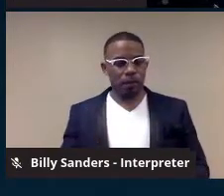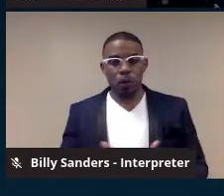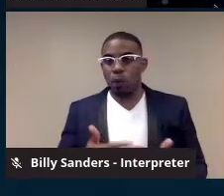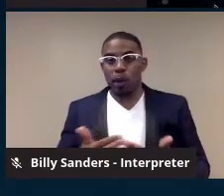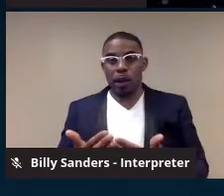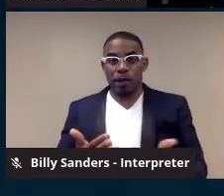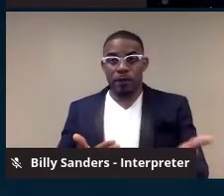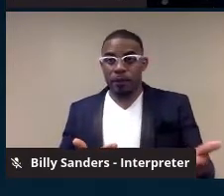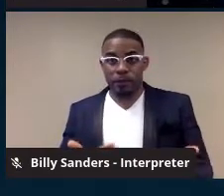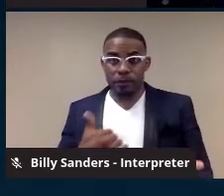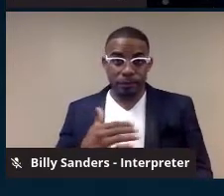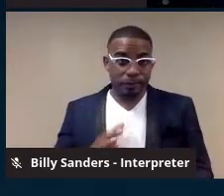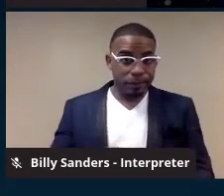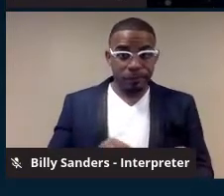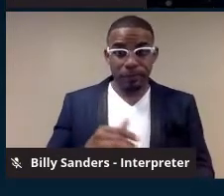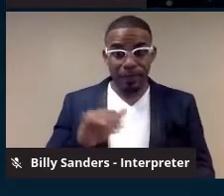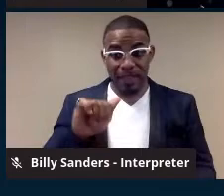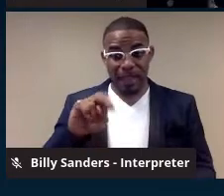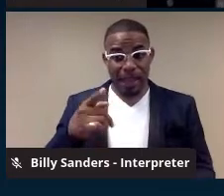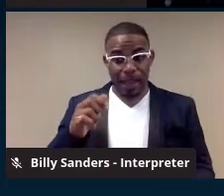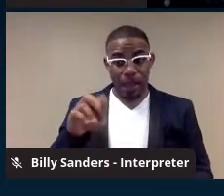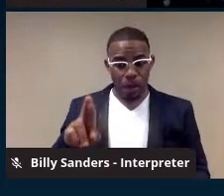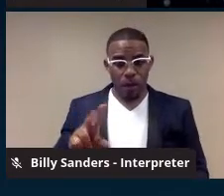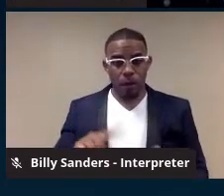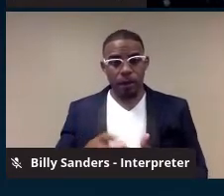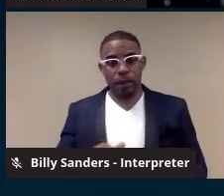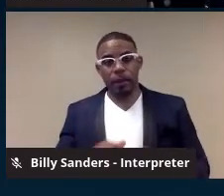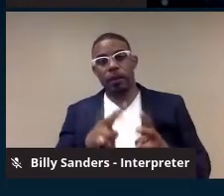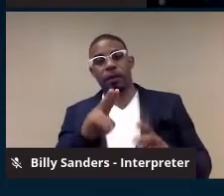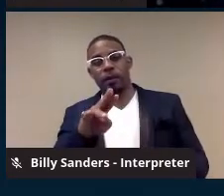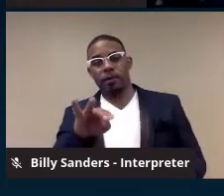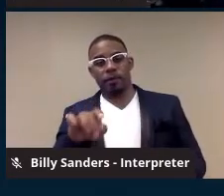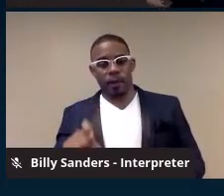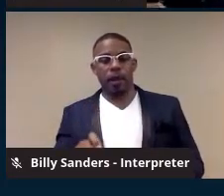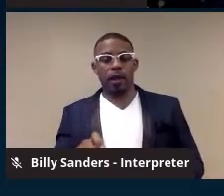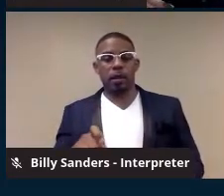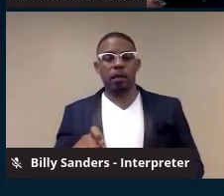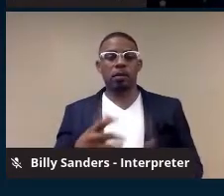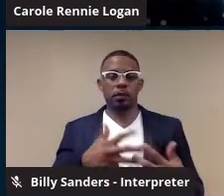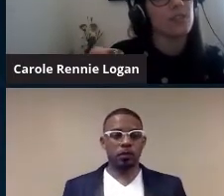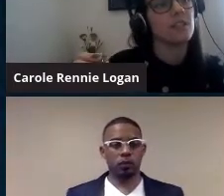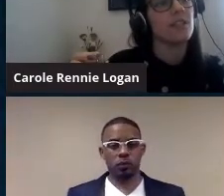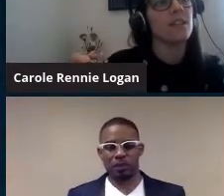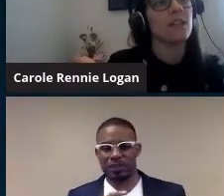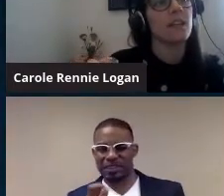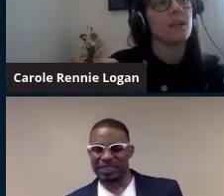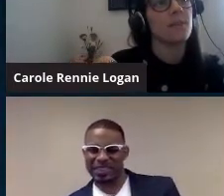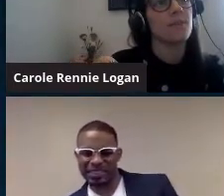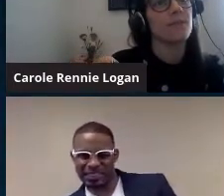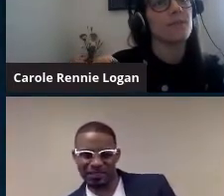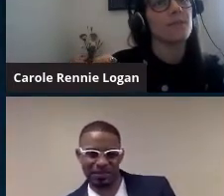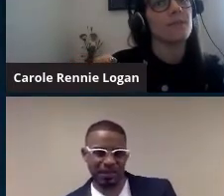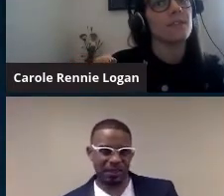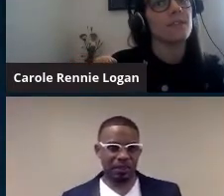I've learned, say, Angular, and then I've learned React, I learned Vue, there's always slightly different